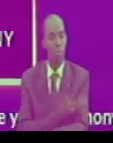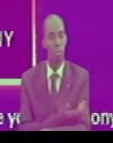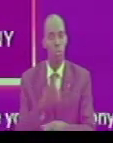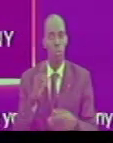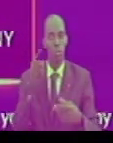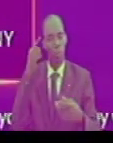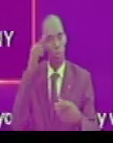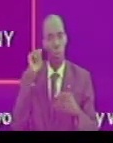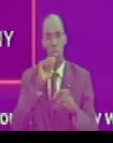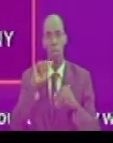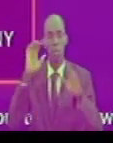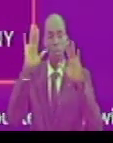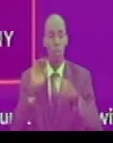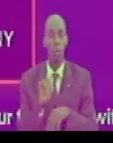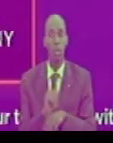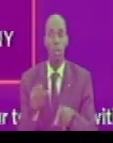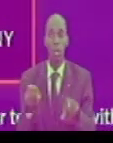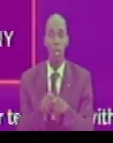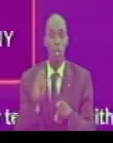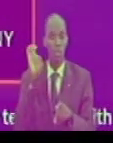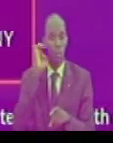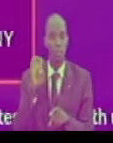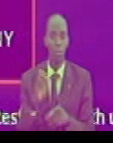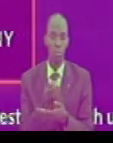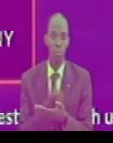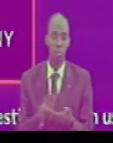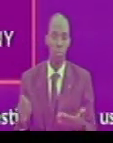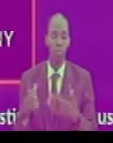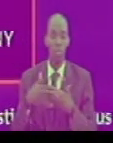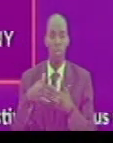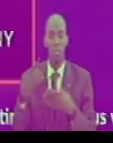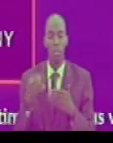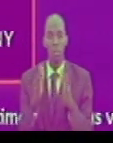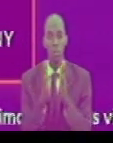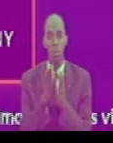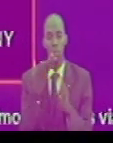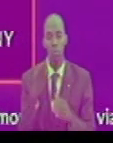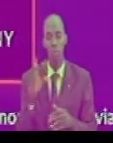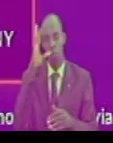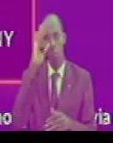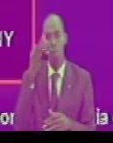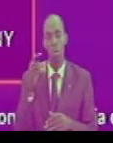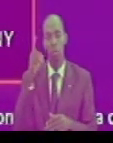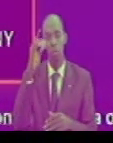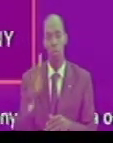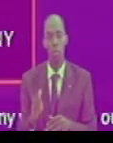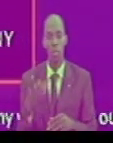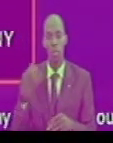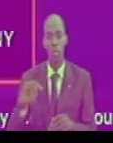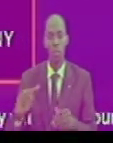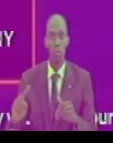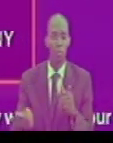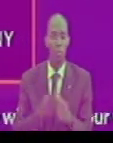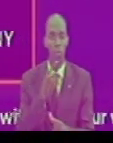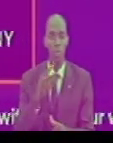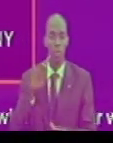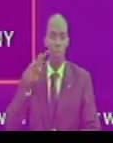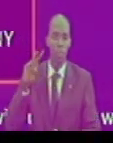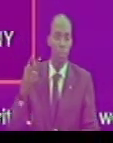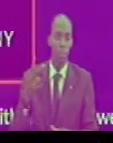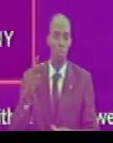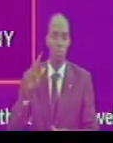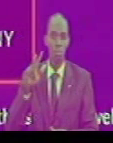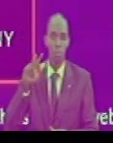the first day, the second day, the third day, he's been trusting God. And just today, he called the